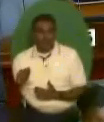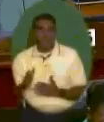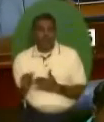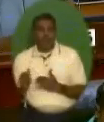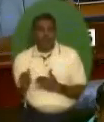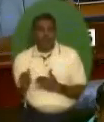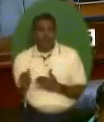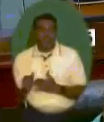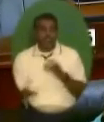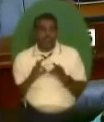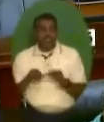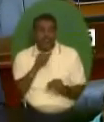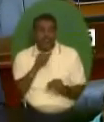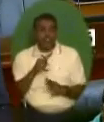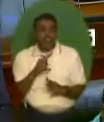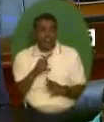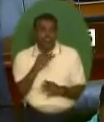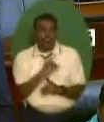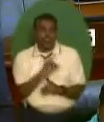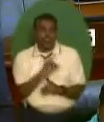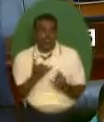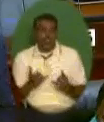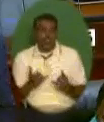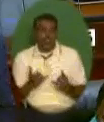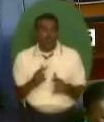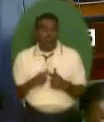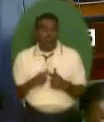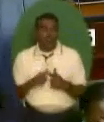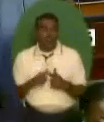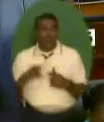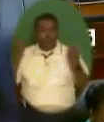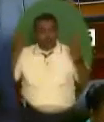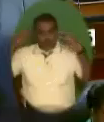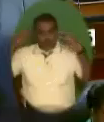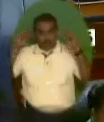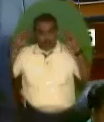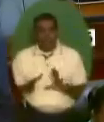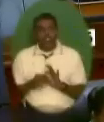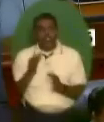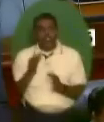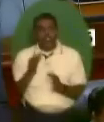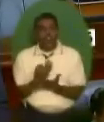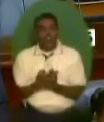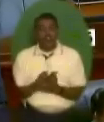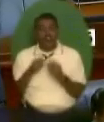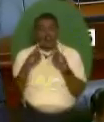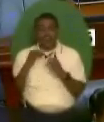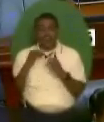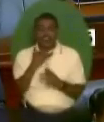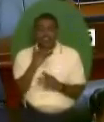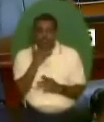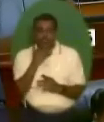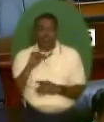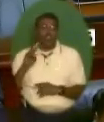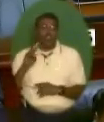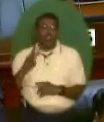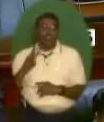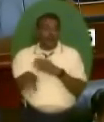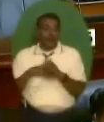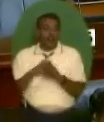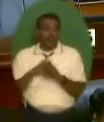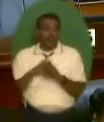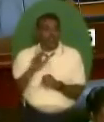If this record is not corrected now, the Minister of Finance himself will quote this wrong figure in the next